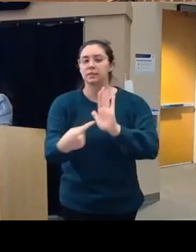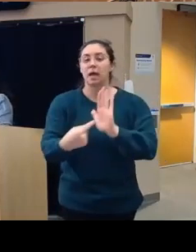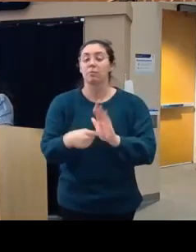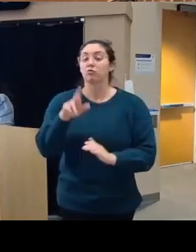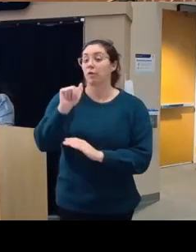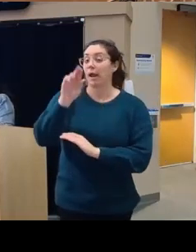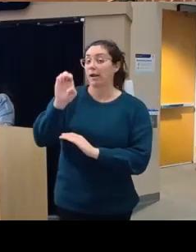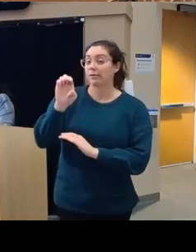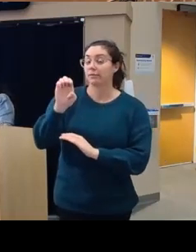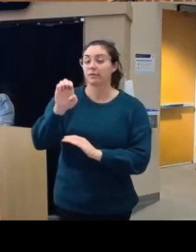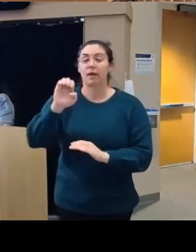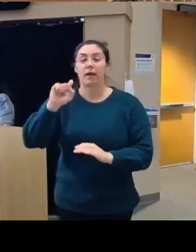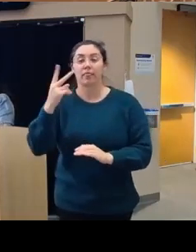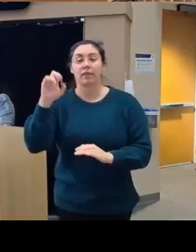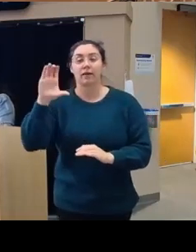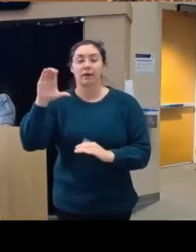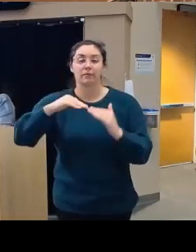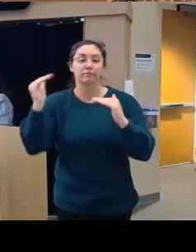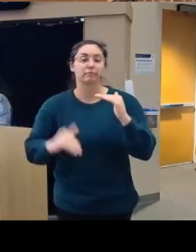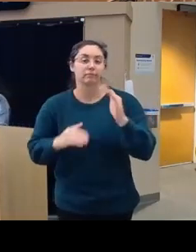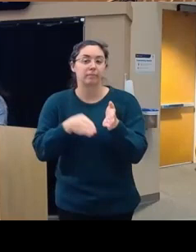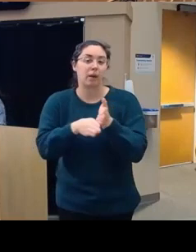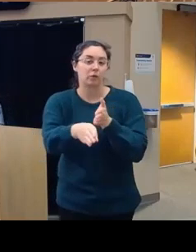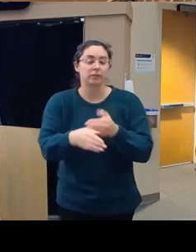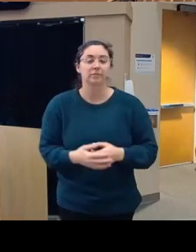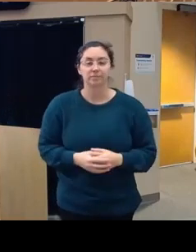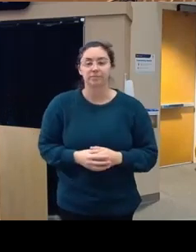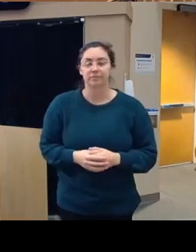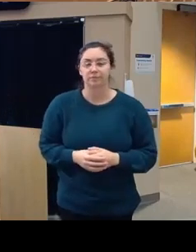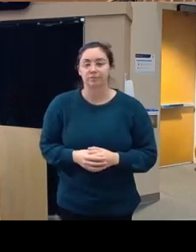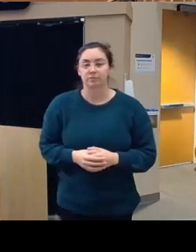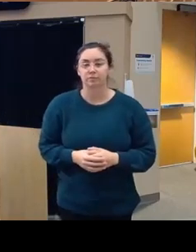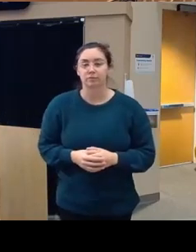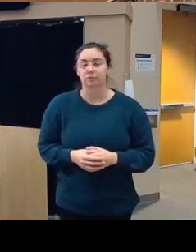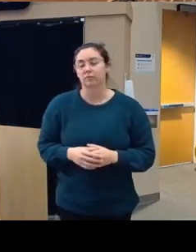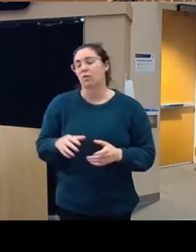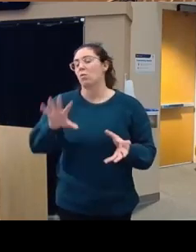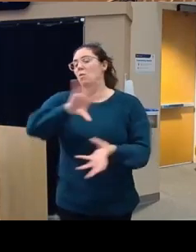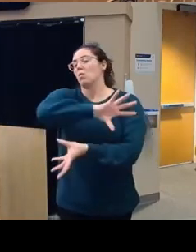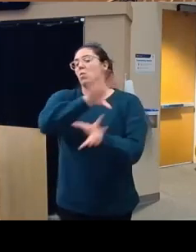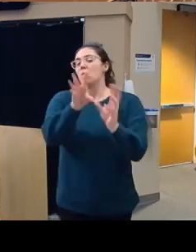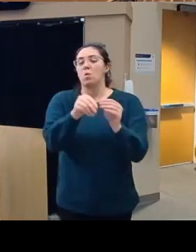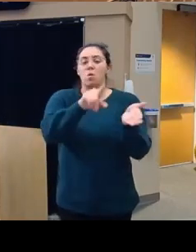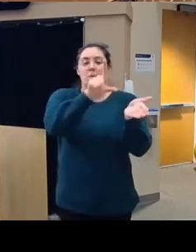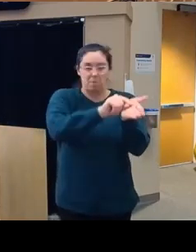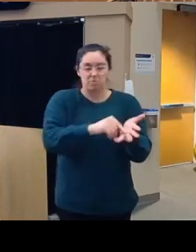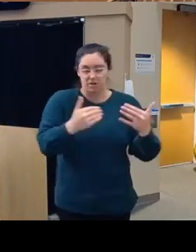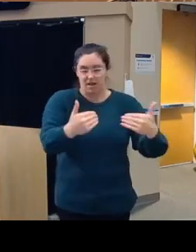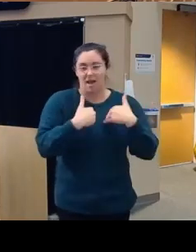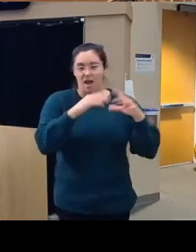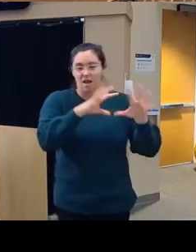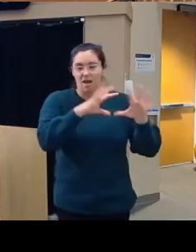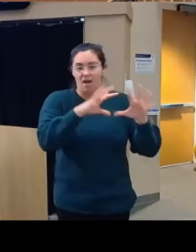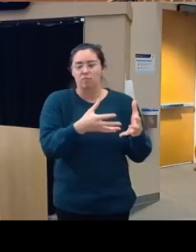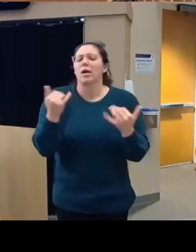example, racial and ethnic minorities. Okay, so there's a whole literature on everything I said, and that's fine. So like, what